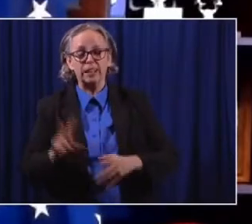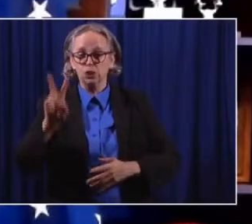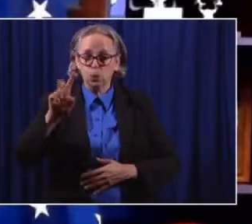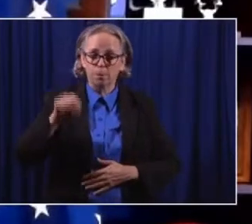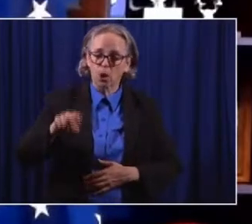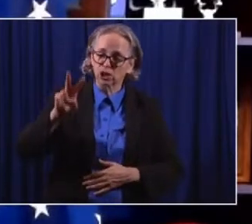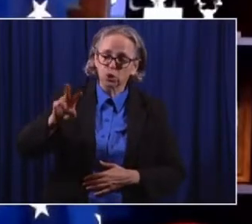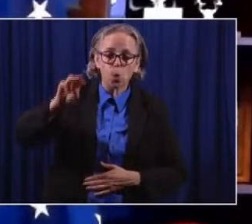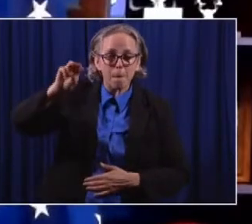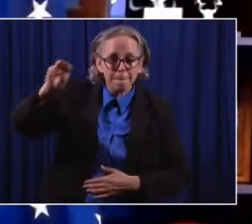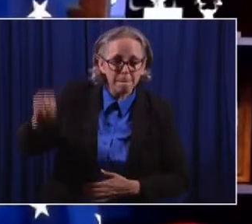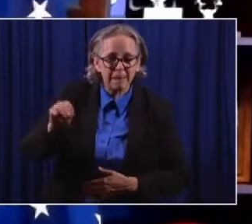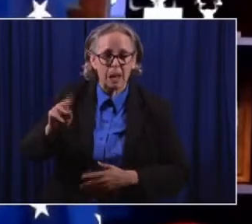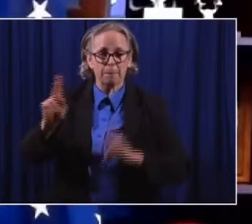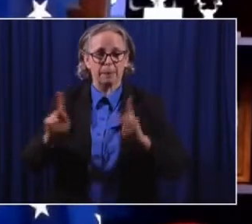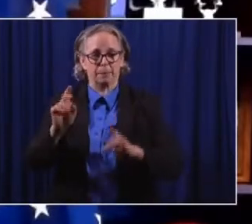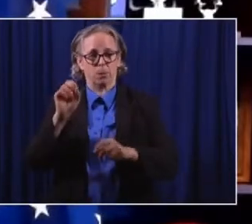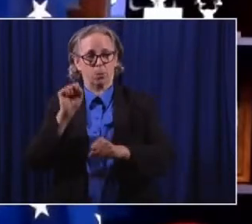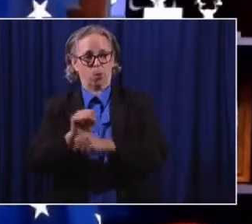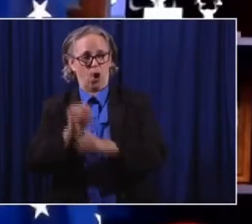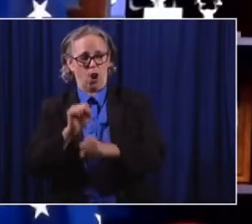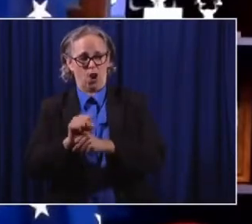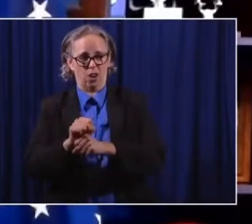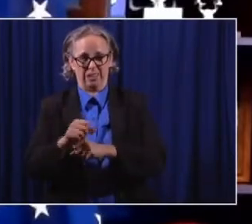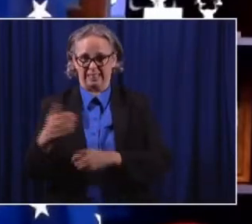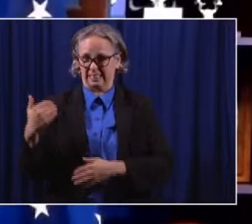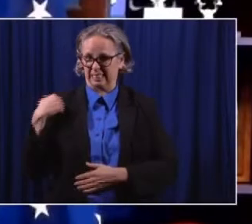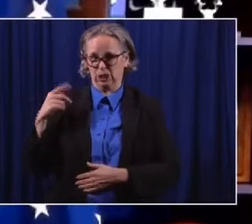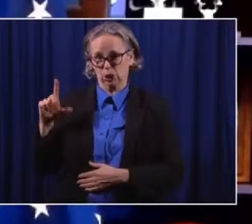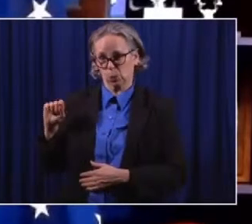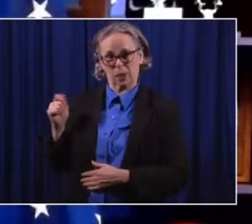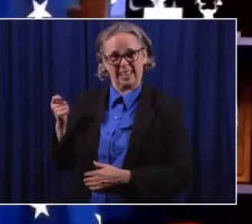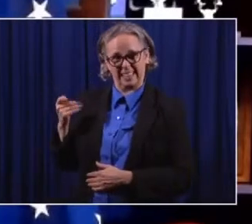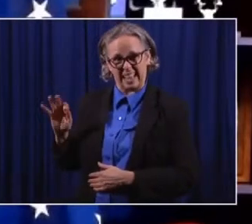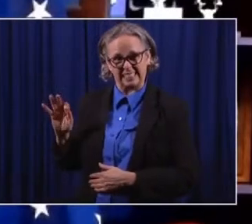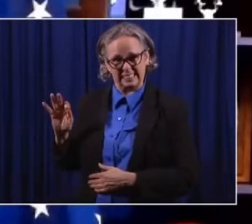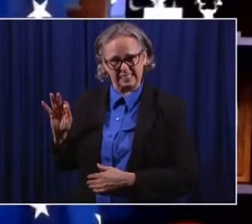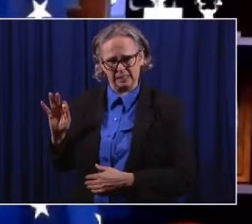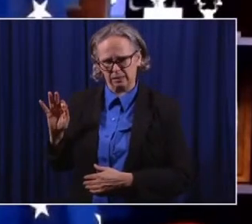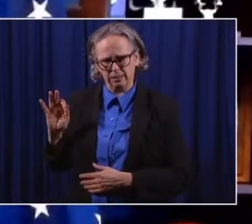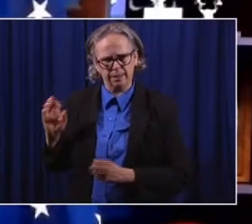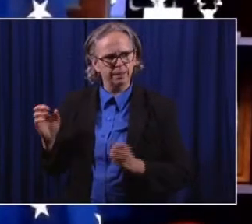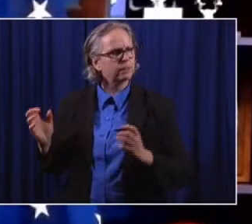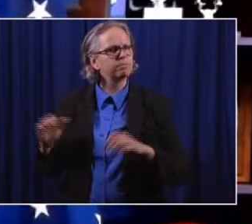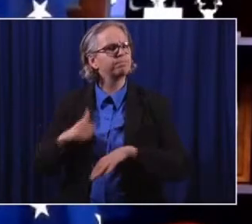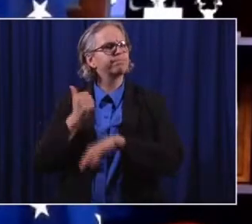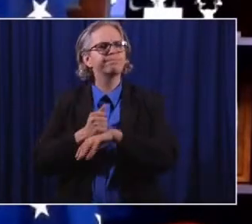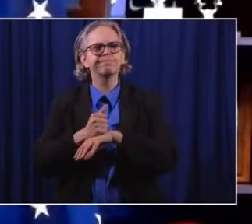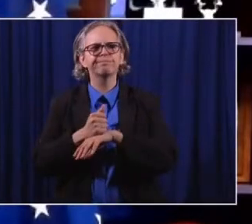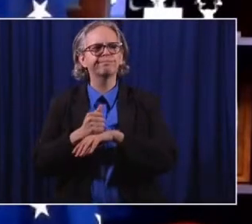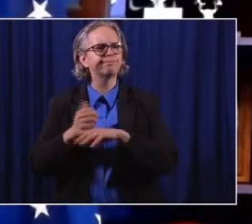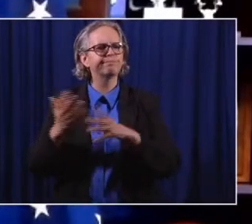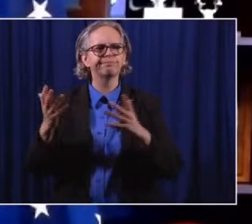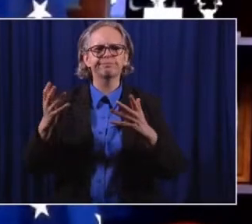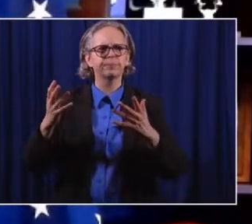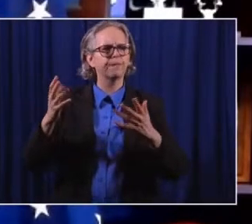in the state. In 2019, they created 44,000 jobs, and